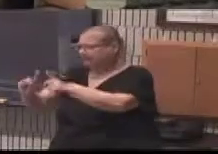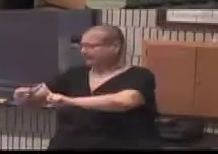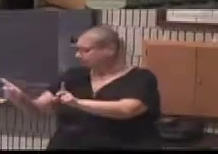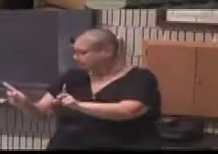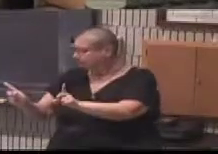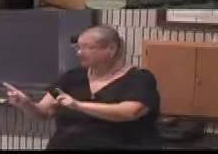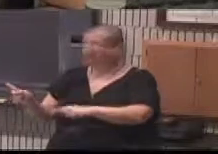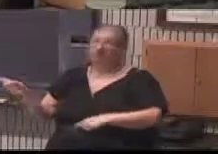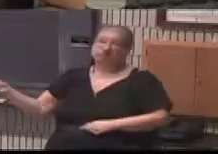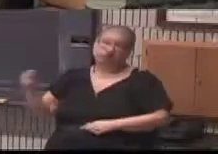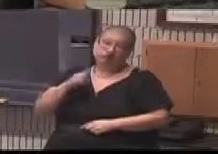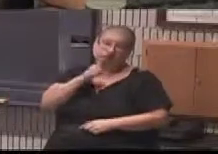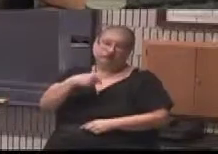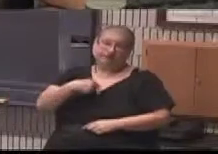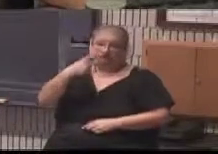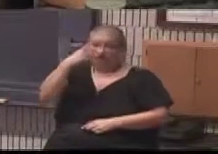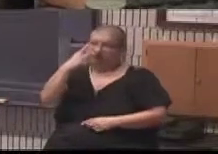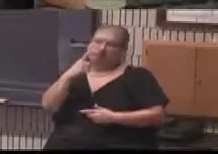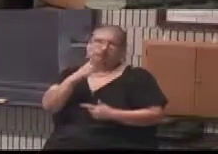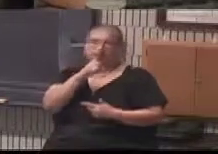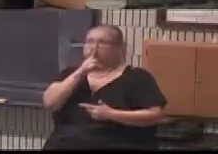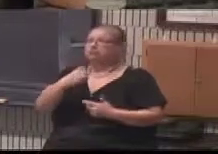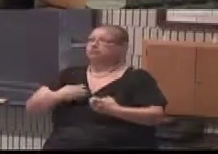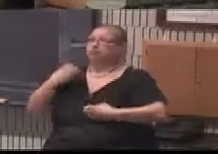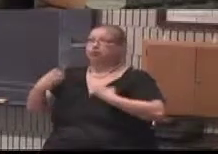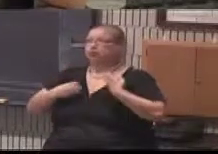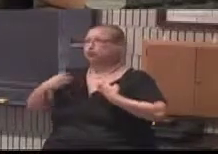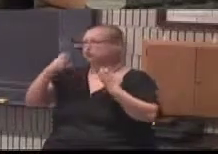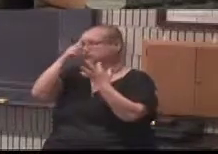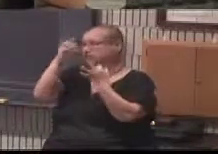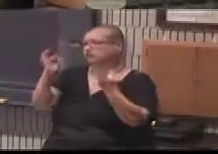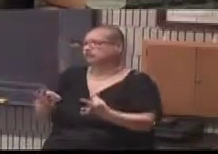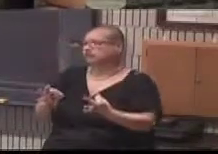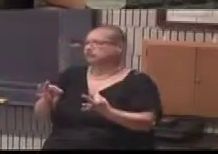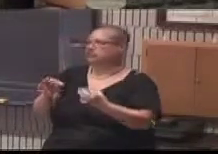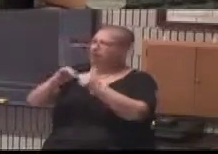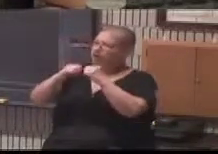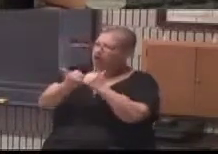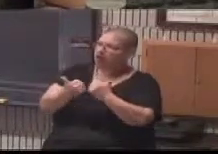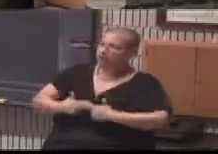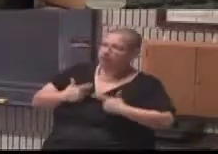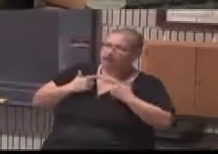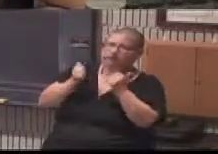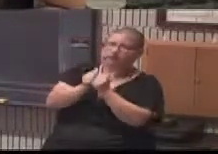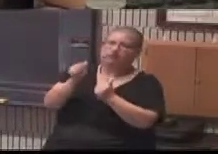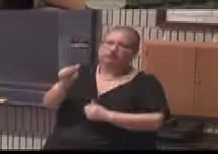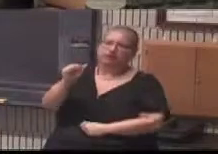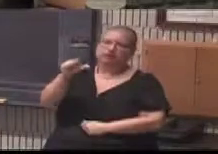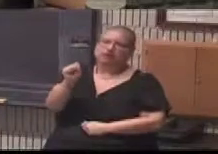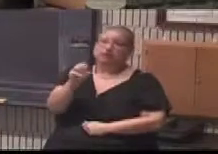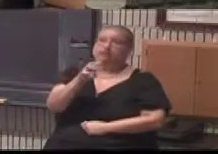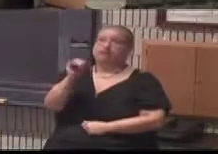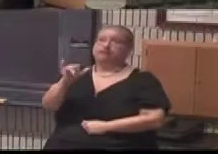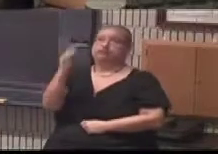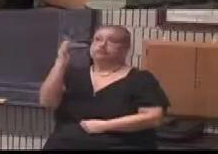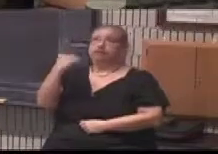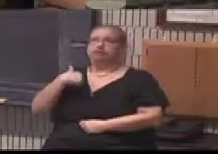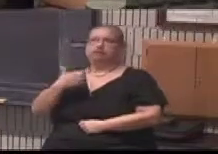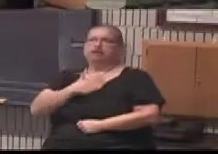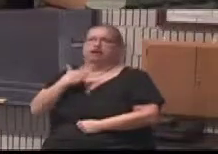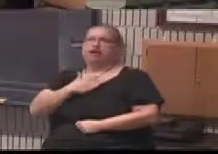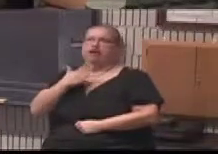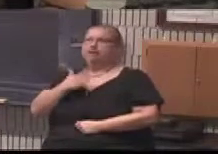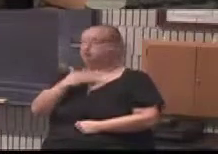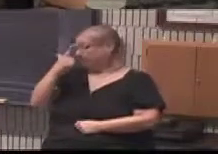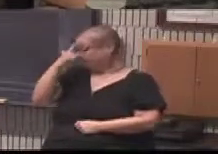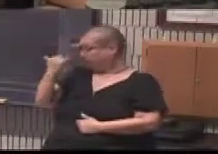one of the most emotional decisions that people have to make is how they wish to live with the ALS, and that's why I was really glad that today was called Living